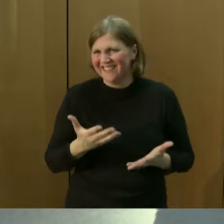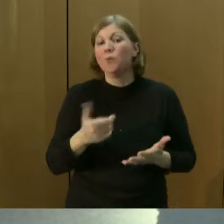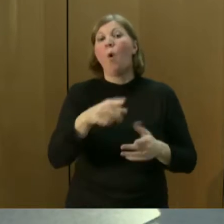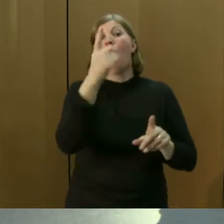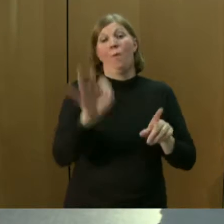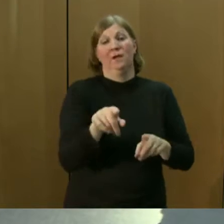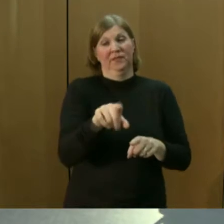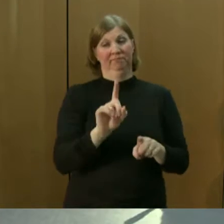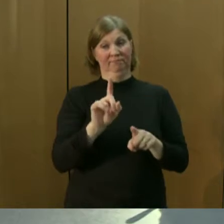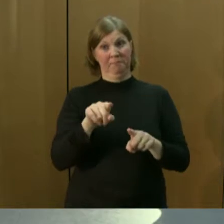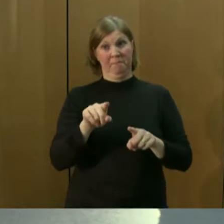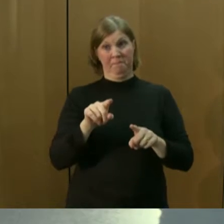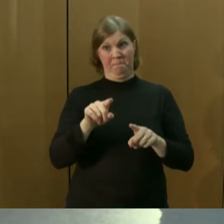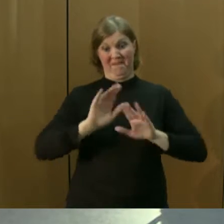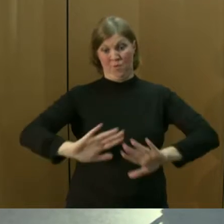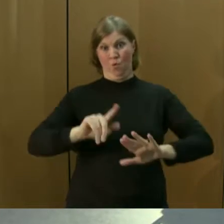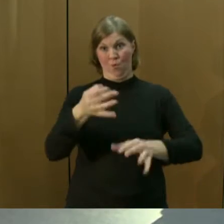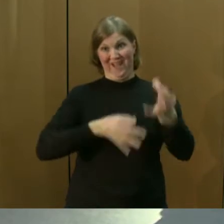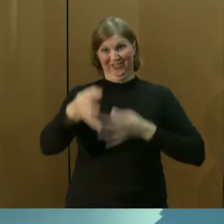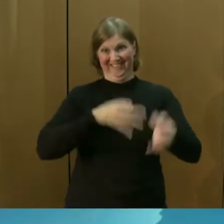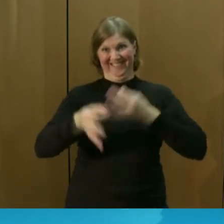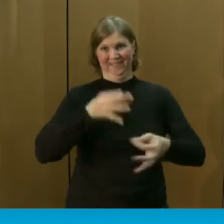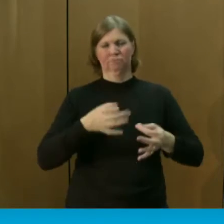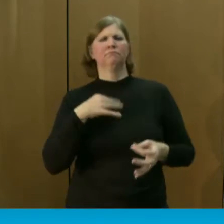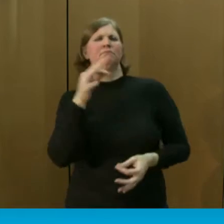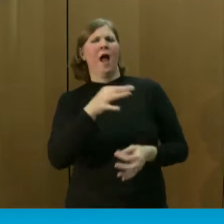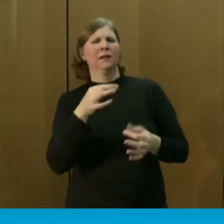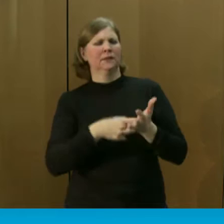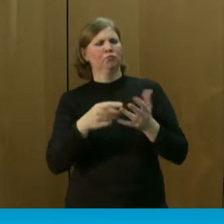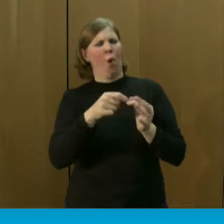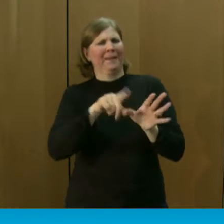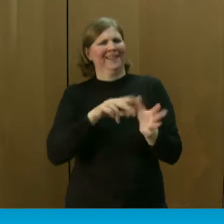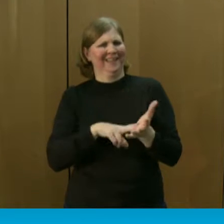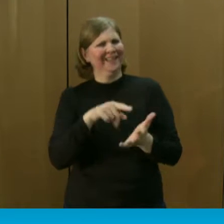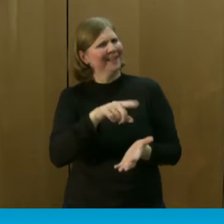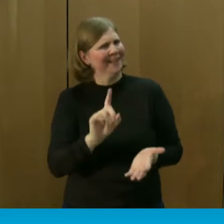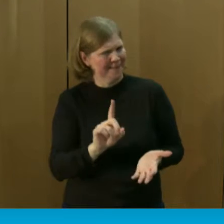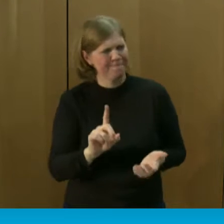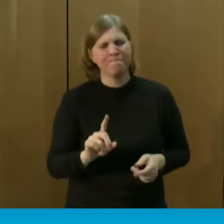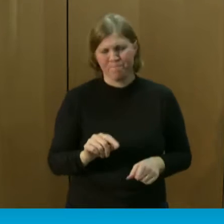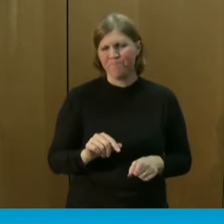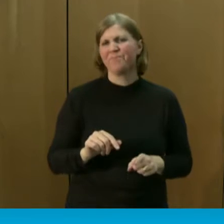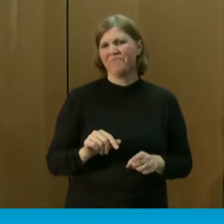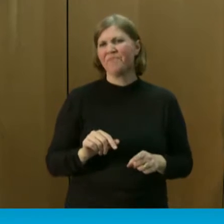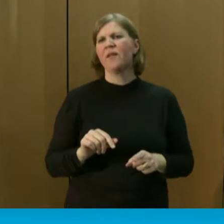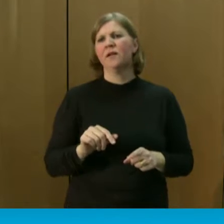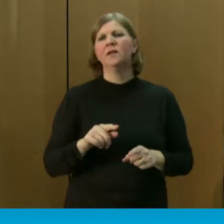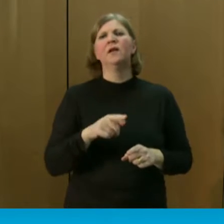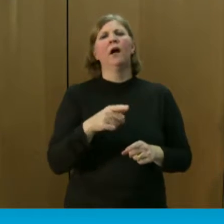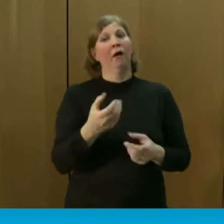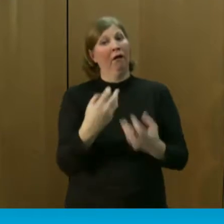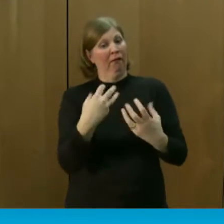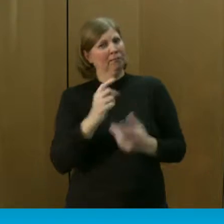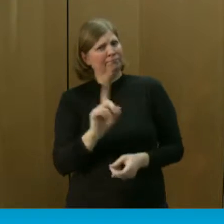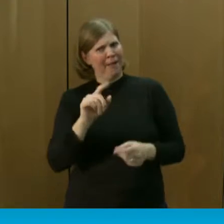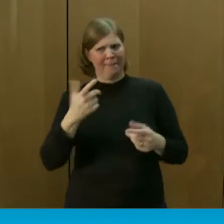ask Robin if she would mind chatting through the various aspects of networking when you're in Edinburgh, but